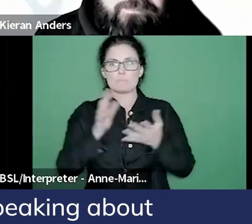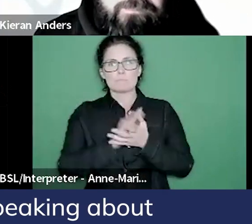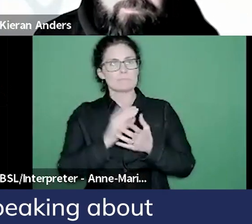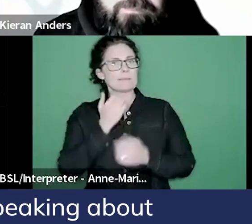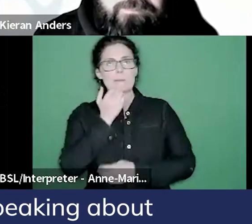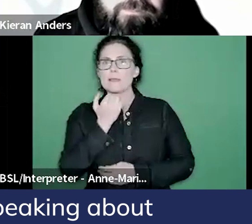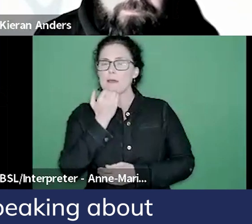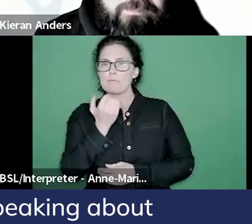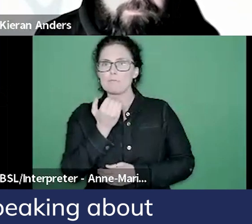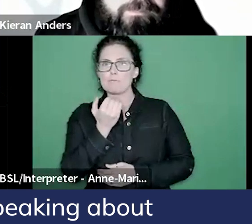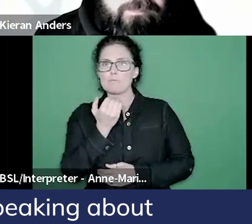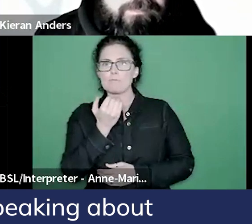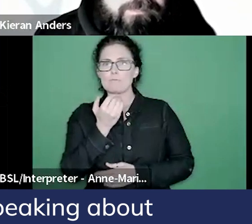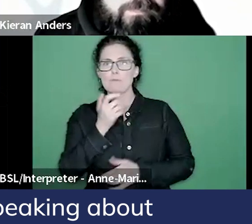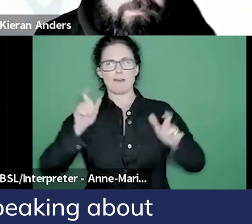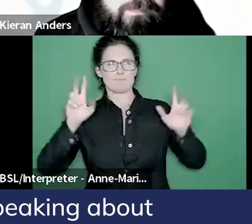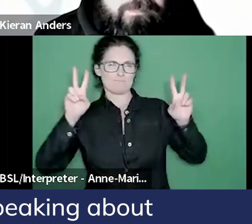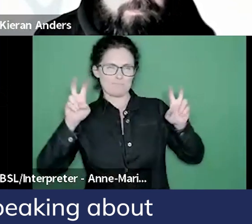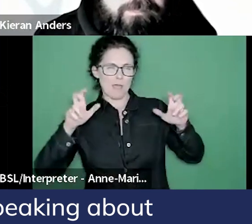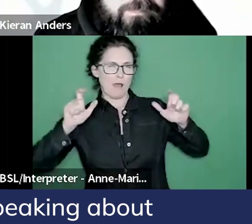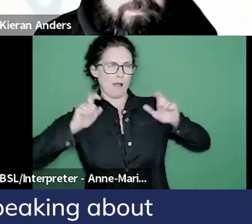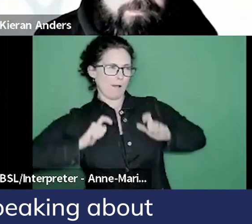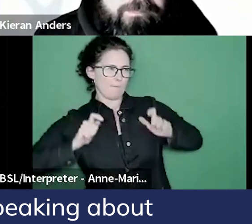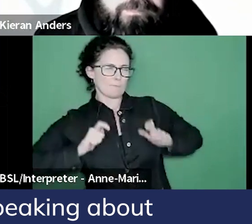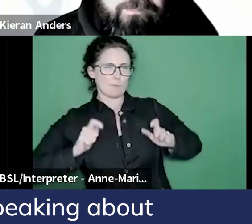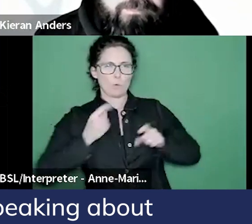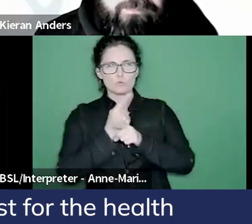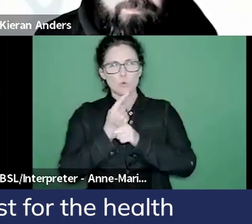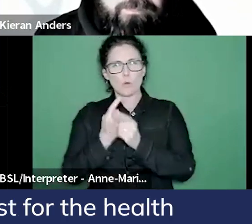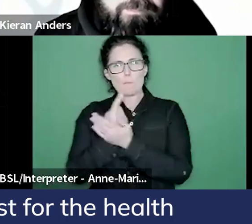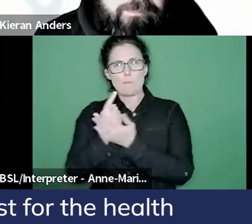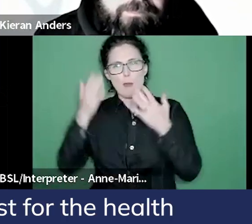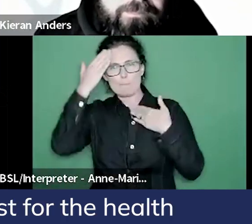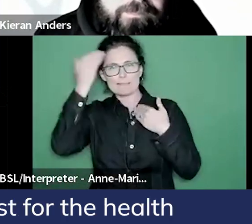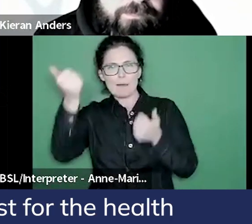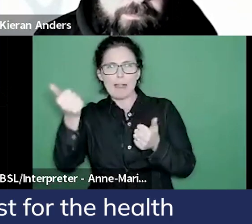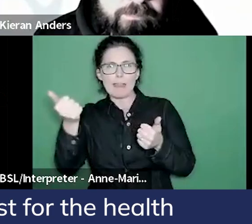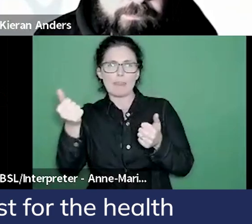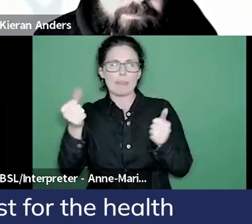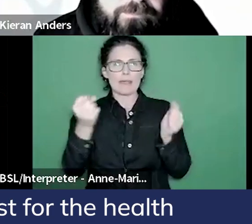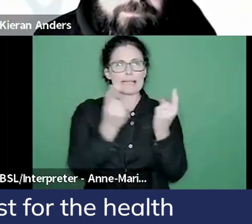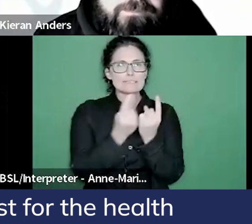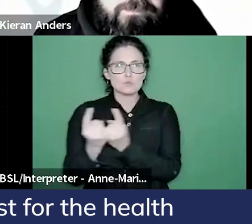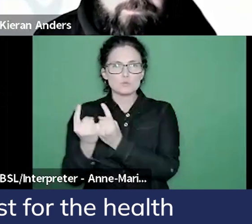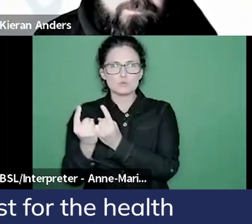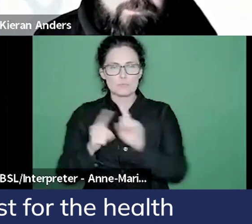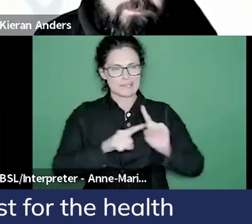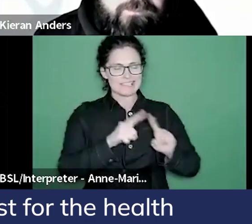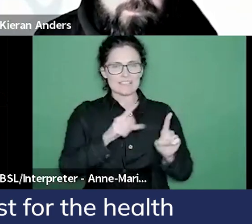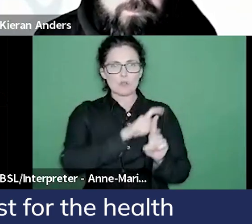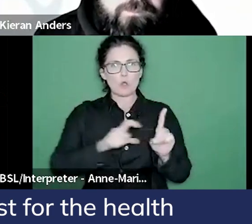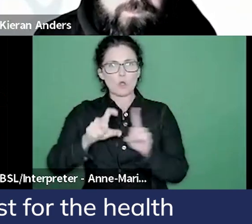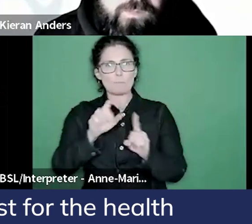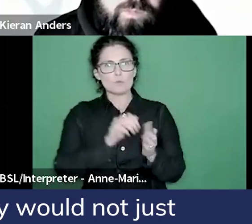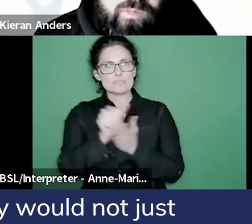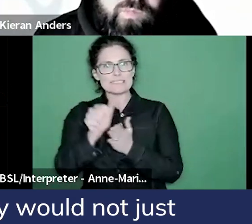lack of comfortableness, I suppose, speaking about mental health issues within different ethnic minorities, a distrust for